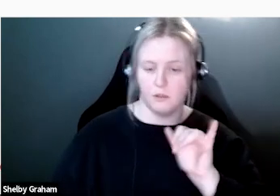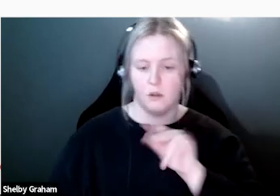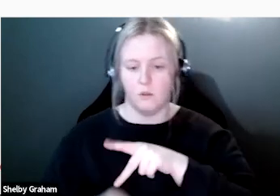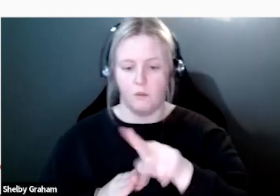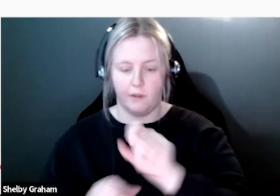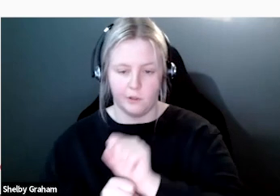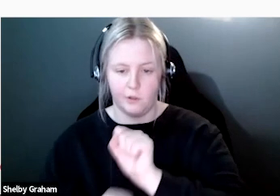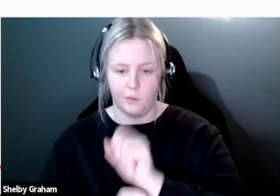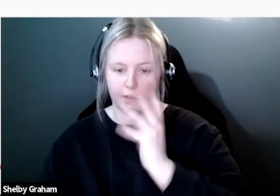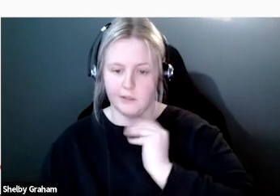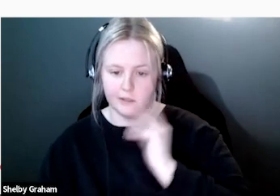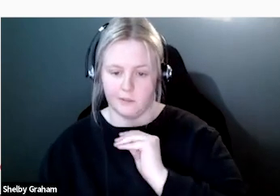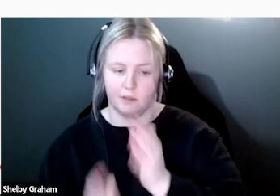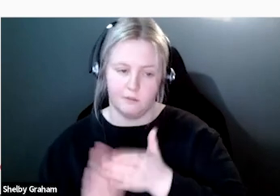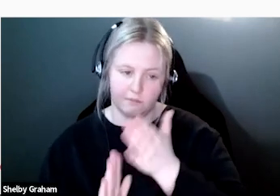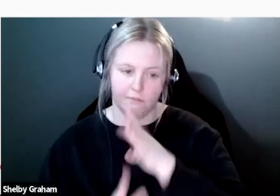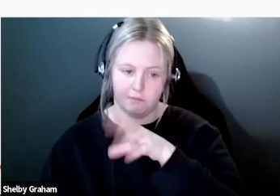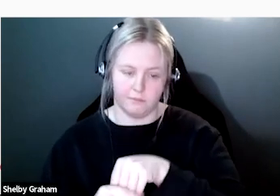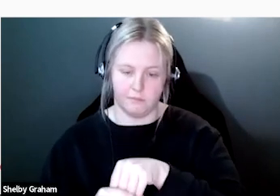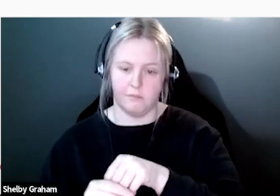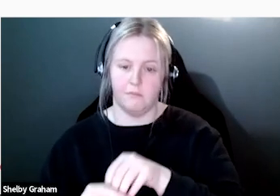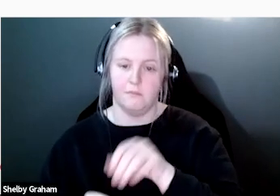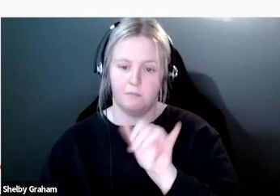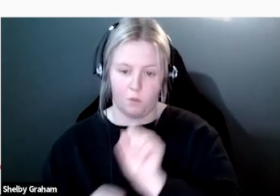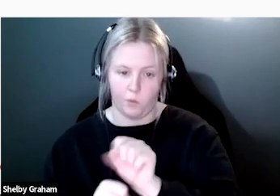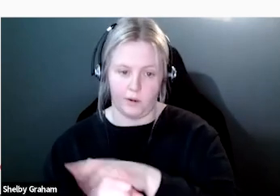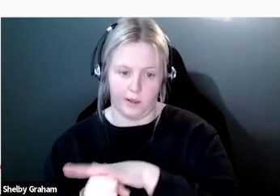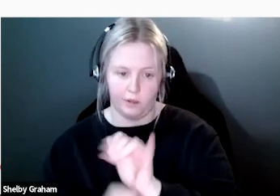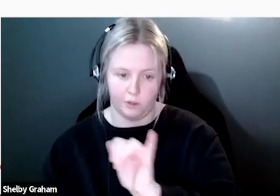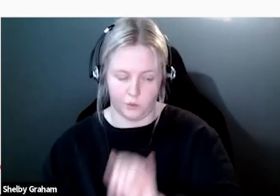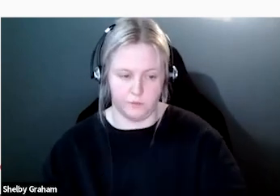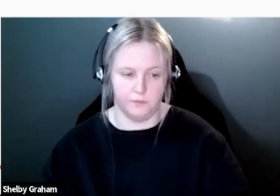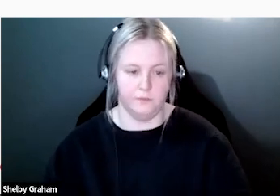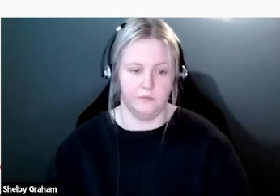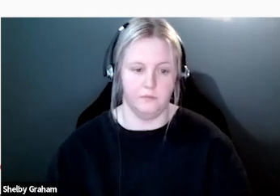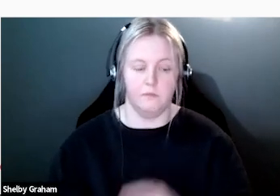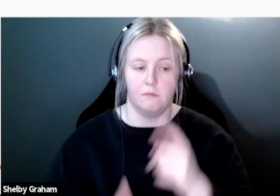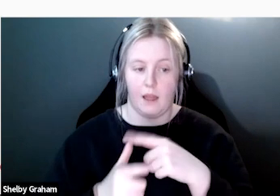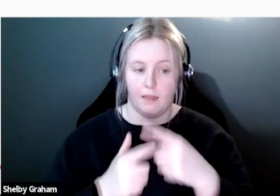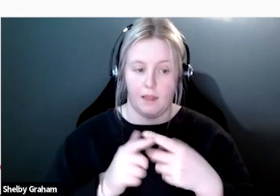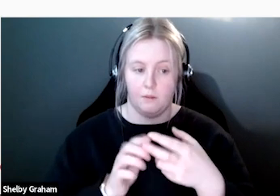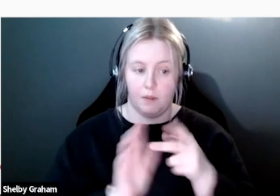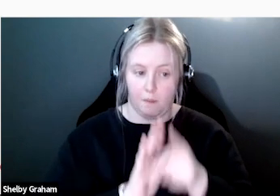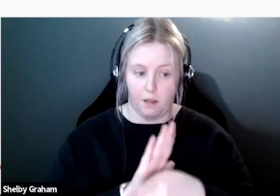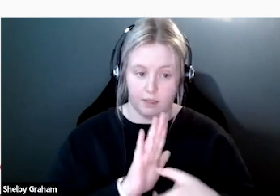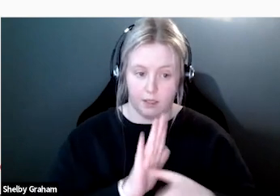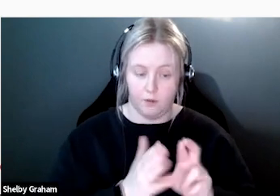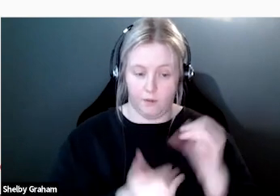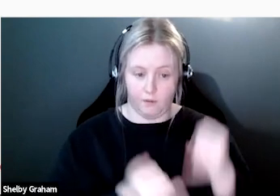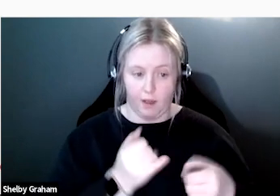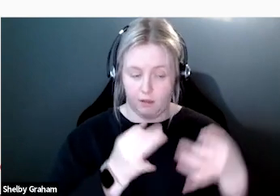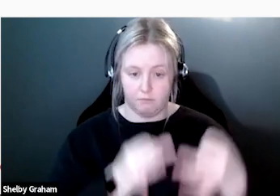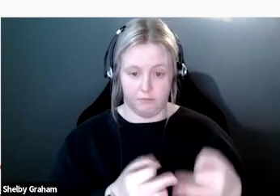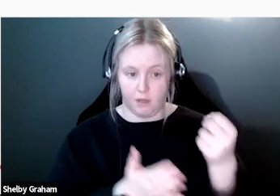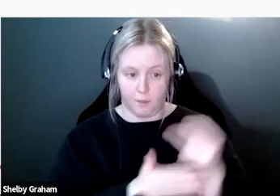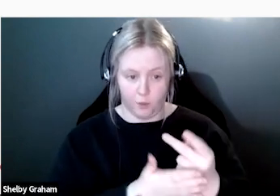and operationalization inclusion. Upon final approval of the reviewed policy, each client also works with me to